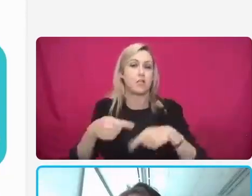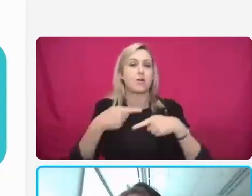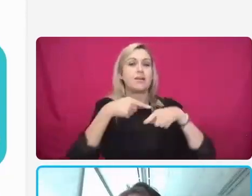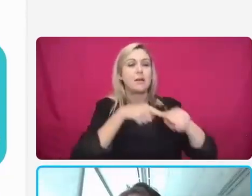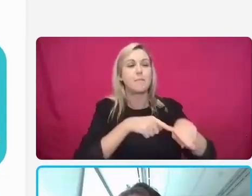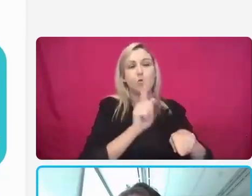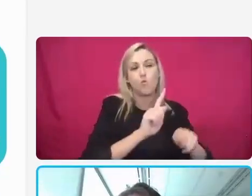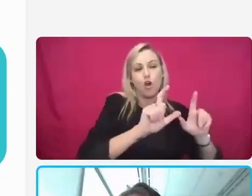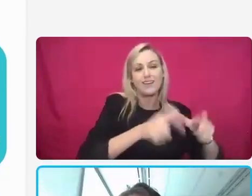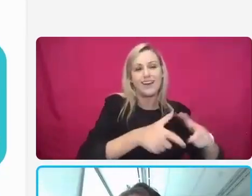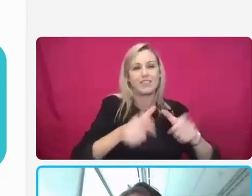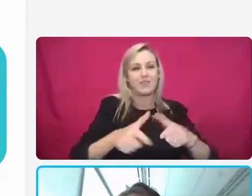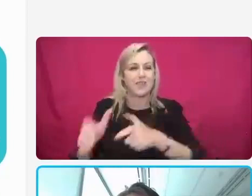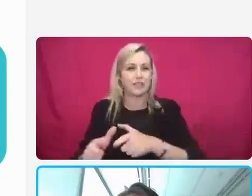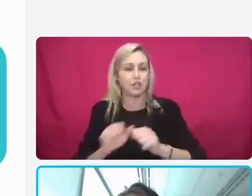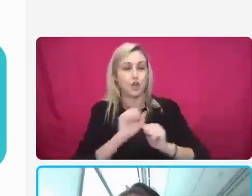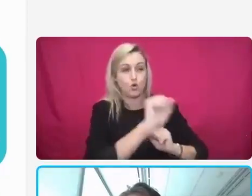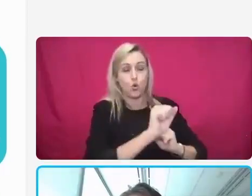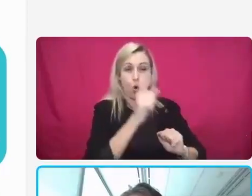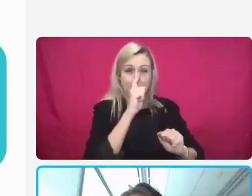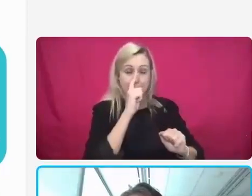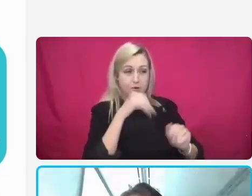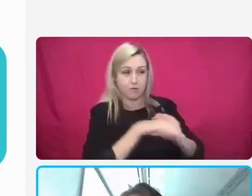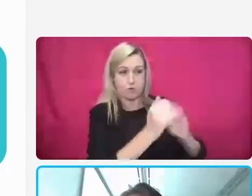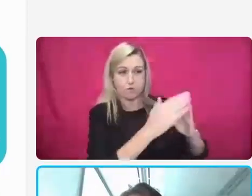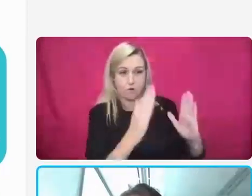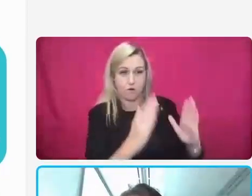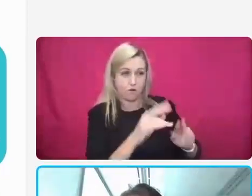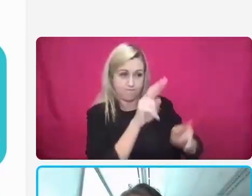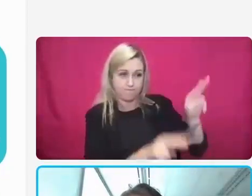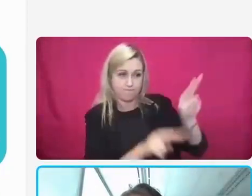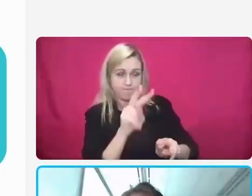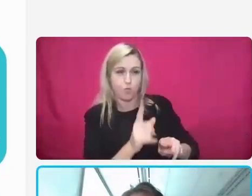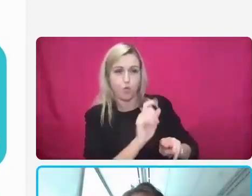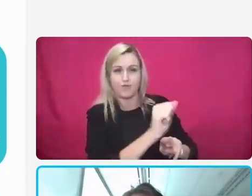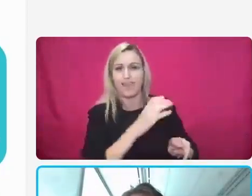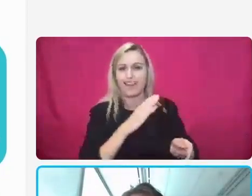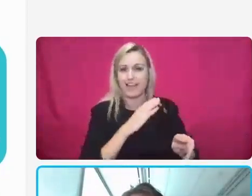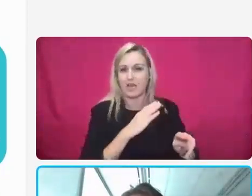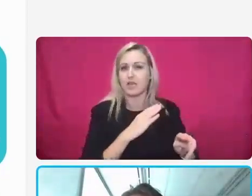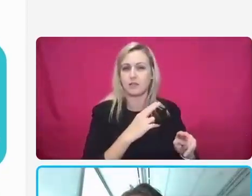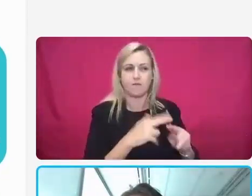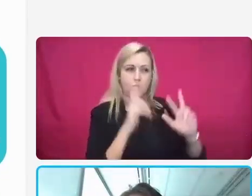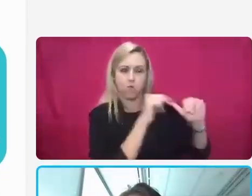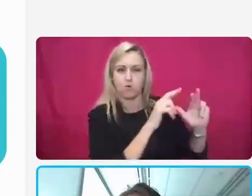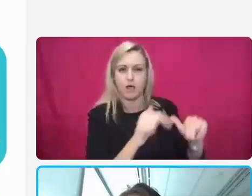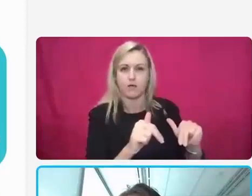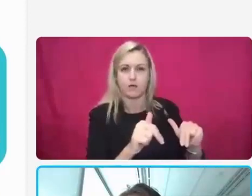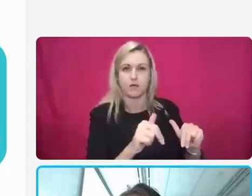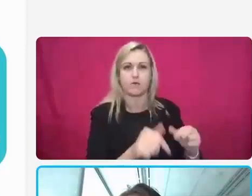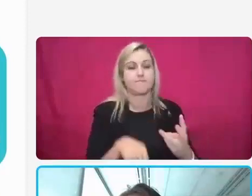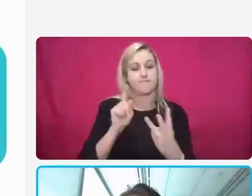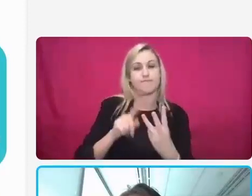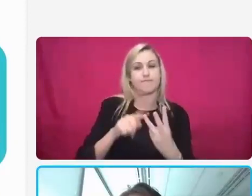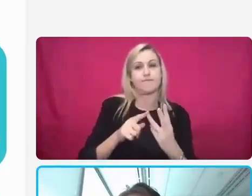AN-ACC class of residents determined by an AN-ACC assessment of a person's care needs, and a one-off adjustment payment for new